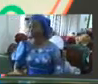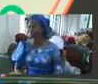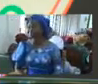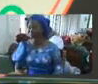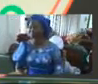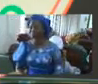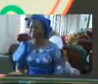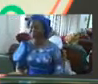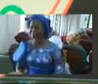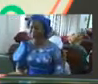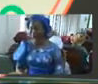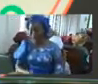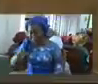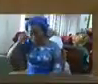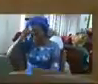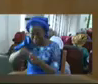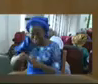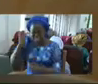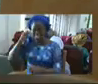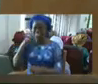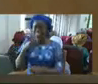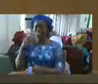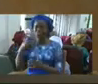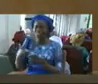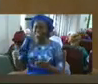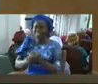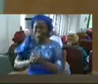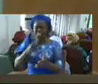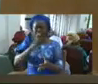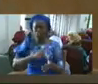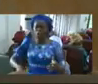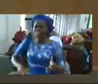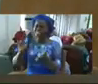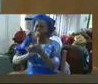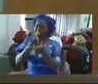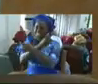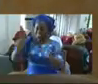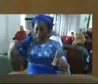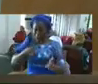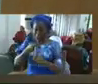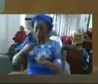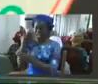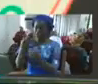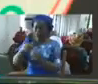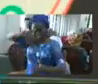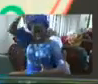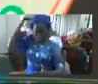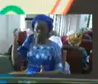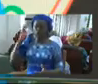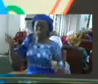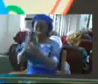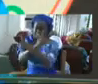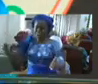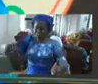sure? Remember, he said something. He said, the Lord that delivered me from the lion and the bear, he will deliver me also